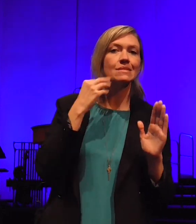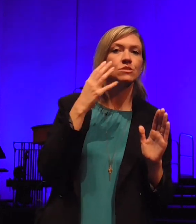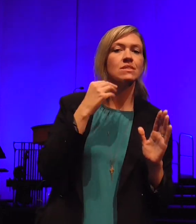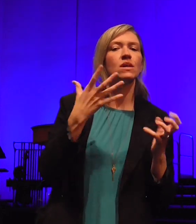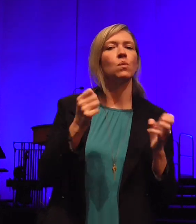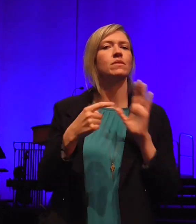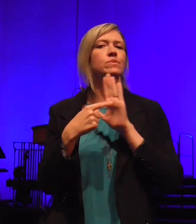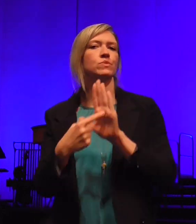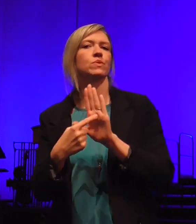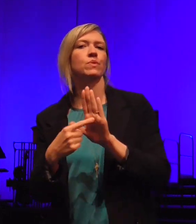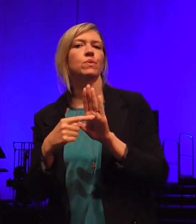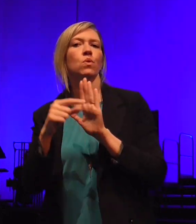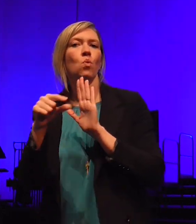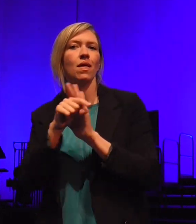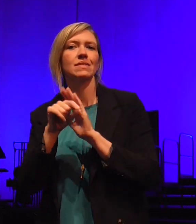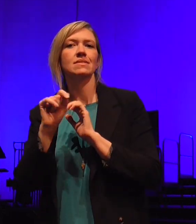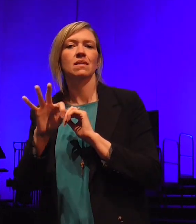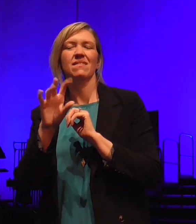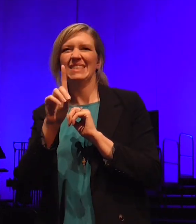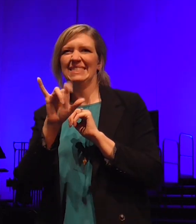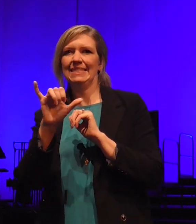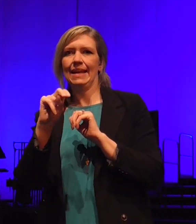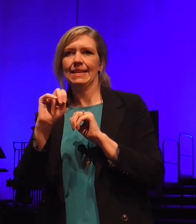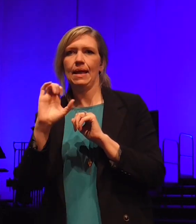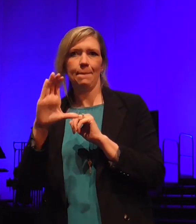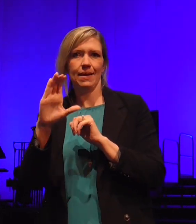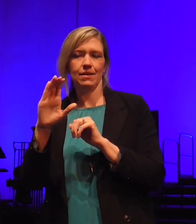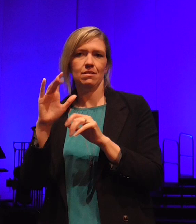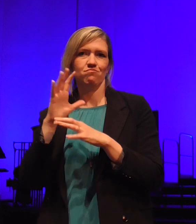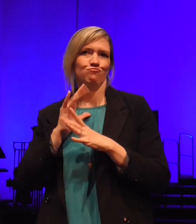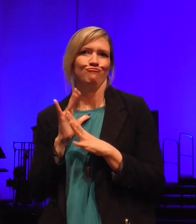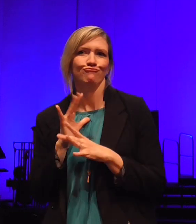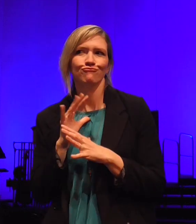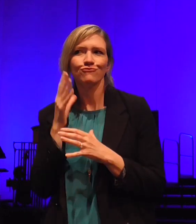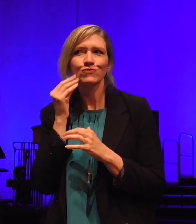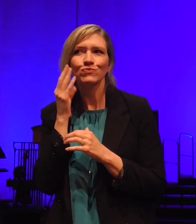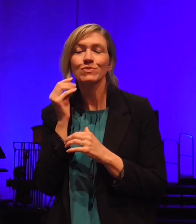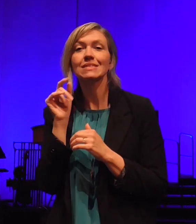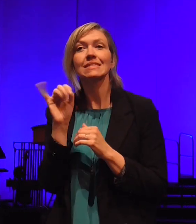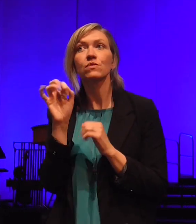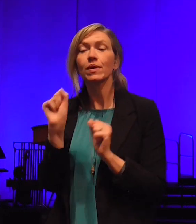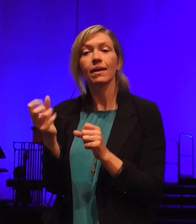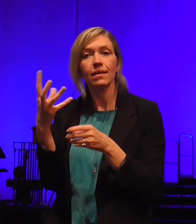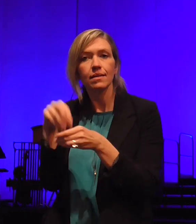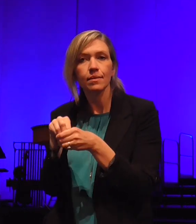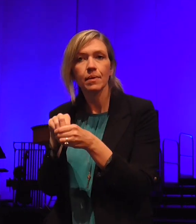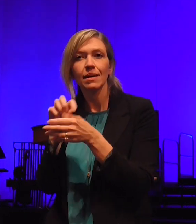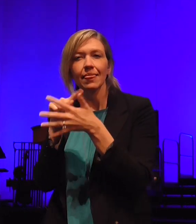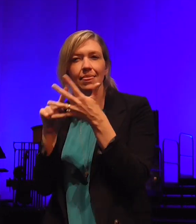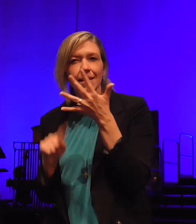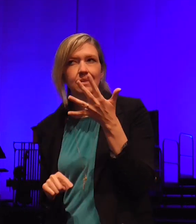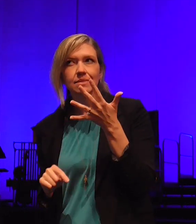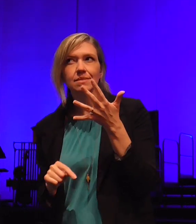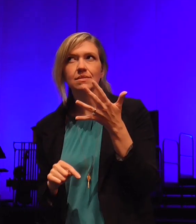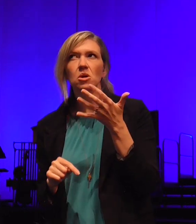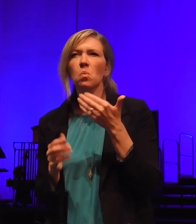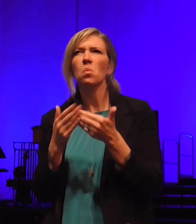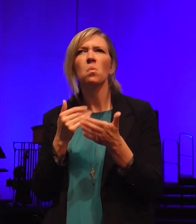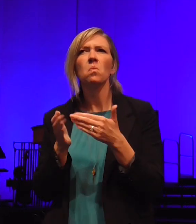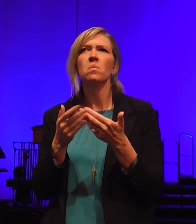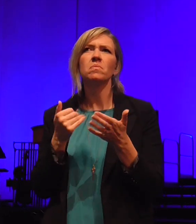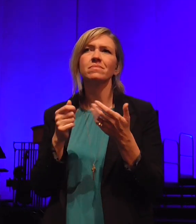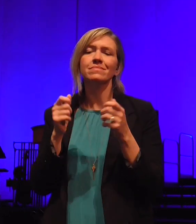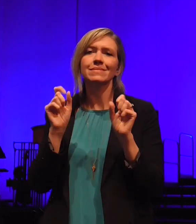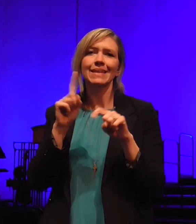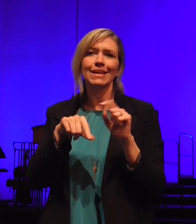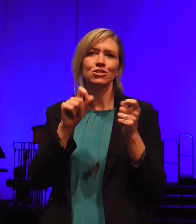today qualities of dynamic experience. These are the qualities that if we can embody, even without